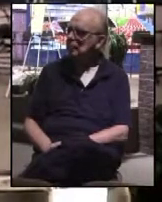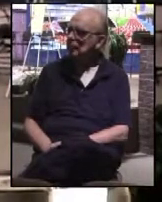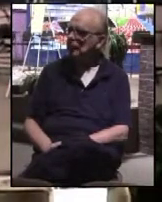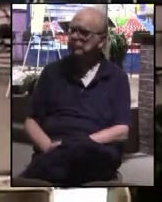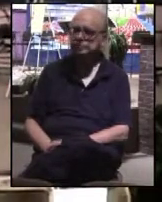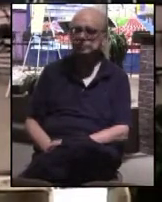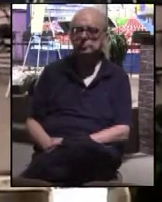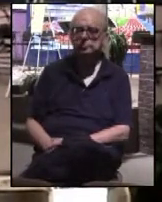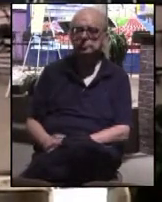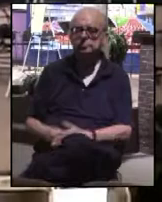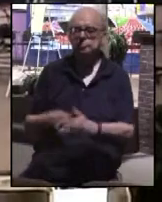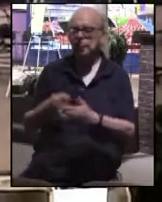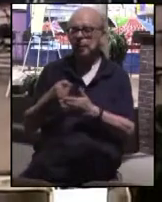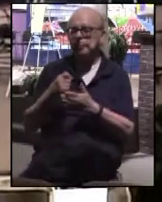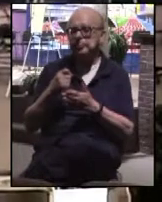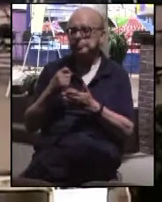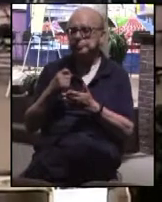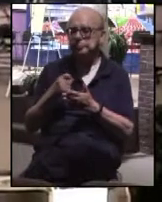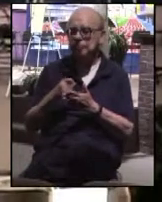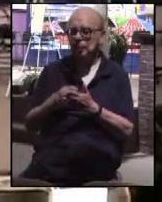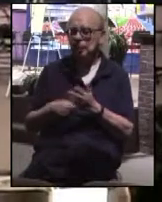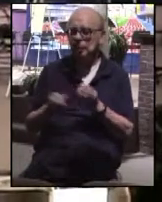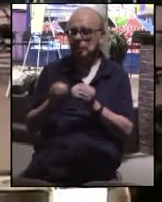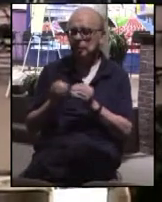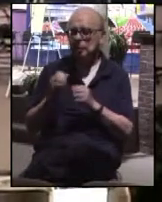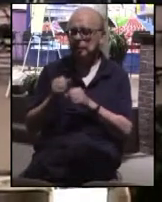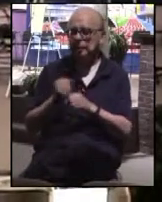The cost keeps going up every year, seems like, right?